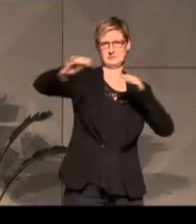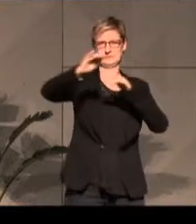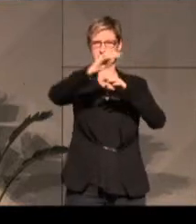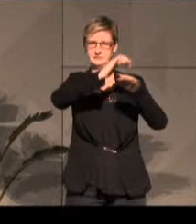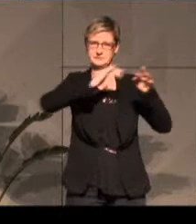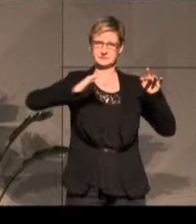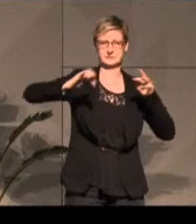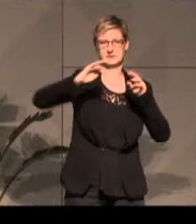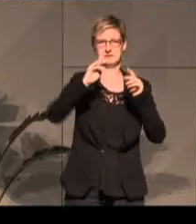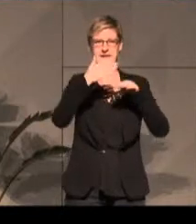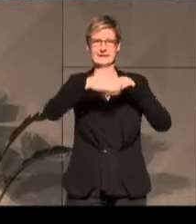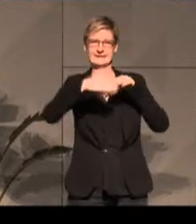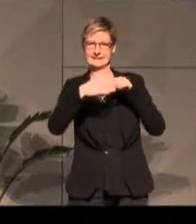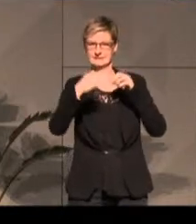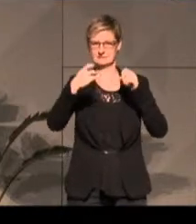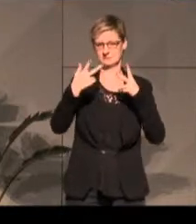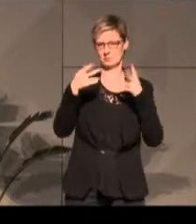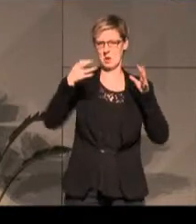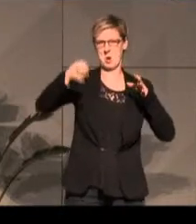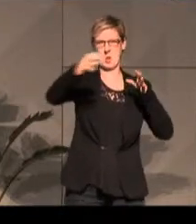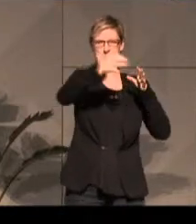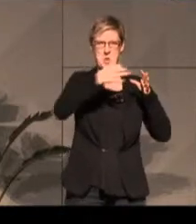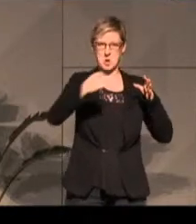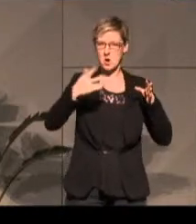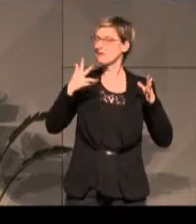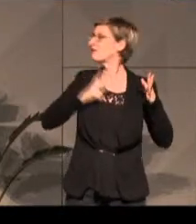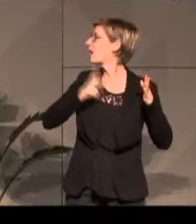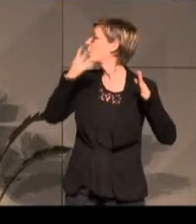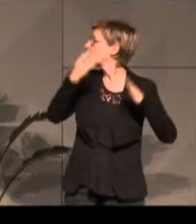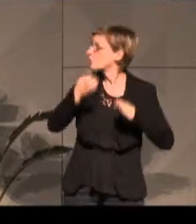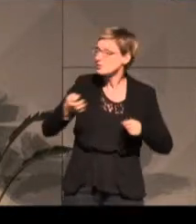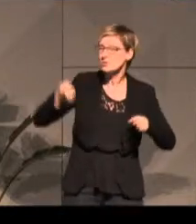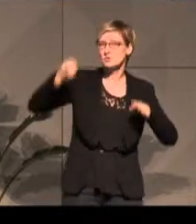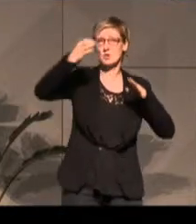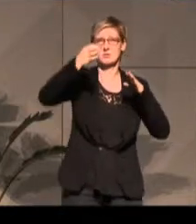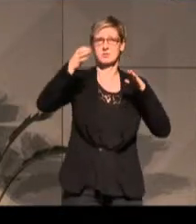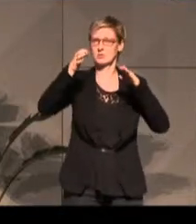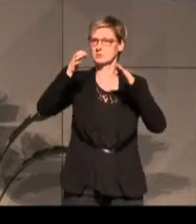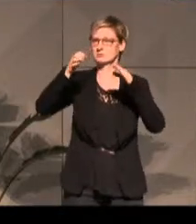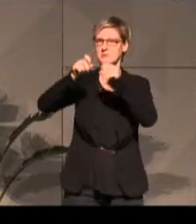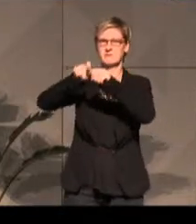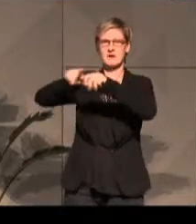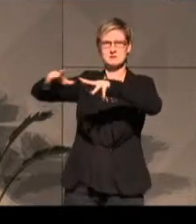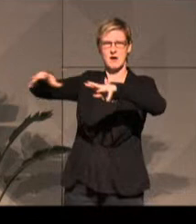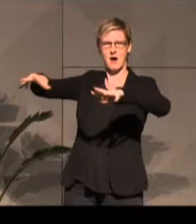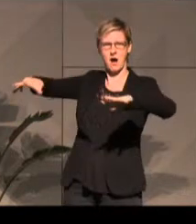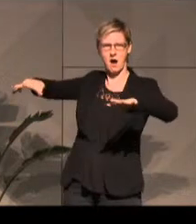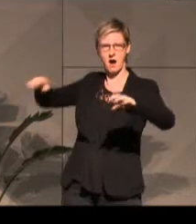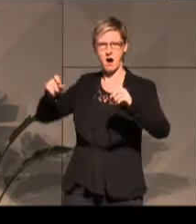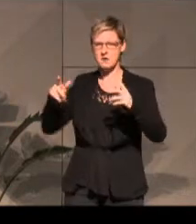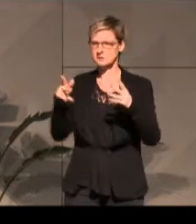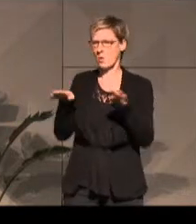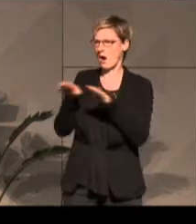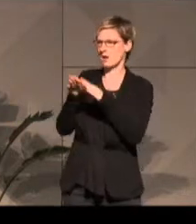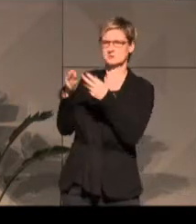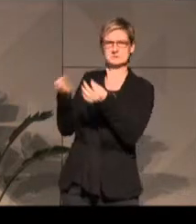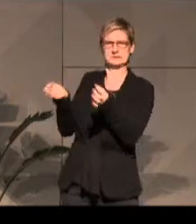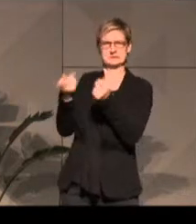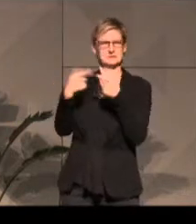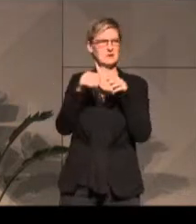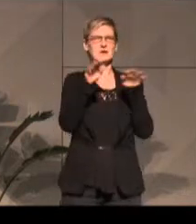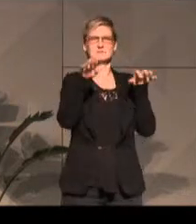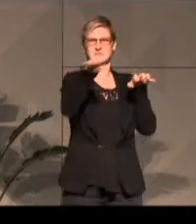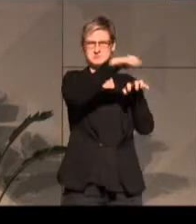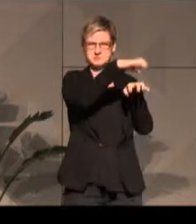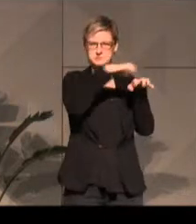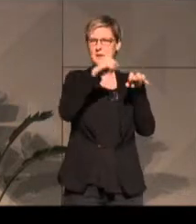with melt ponds with more holes than a Swiss cheese. And there were large areas of open water. This